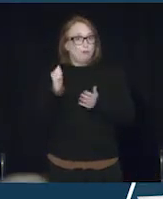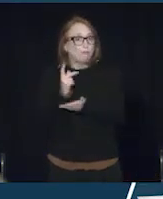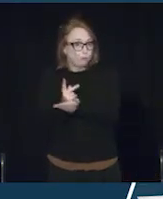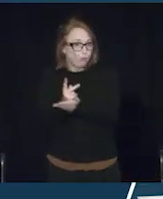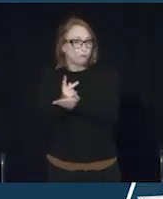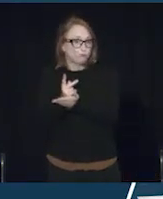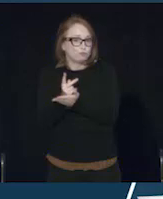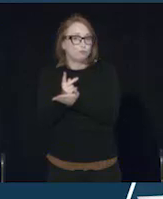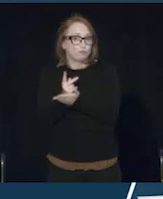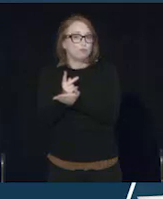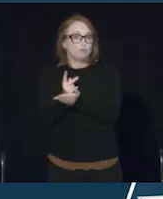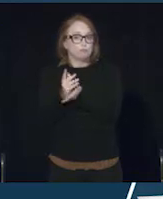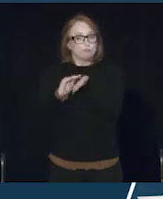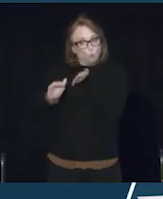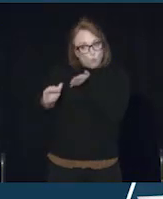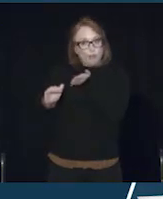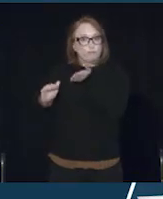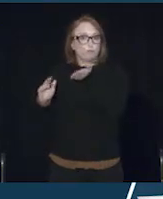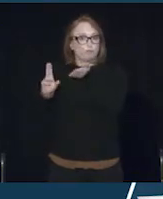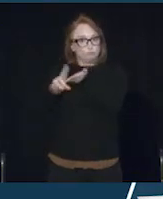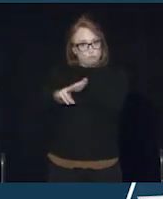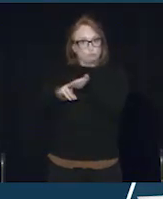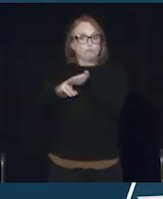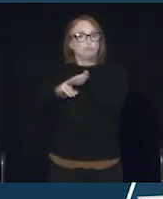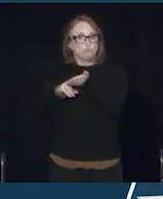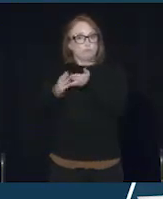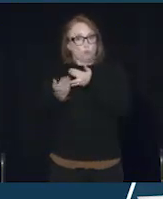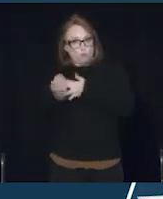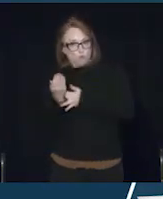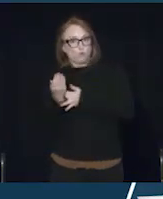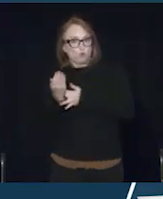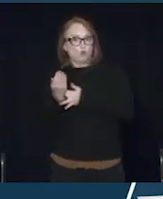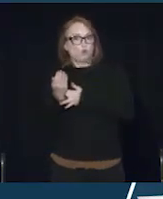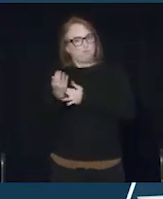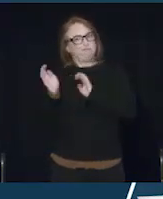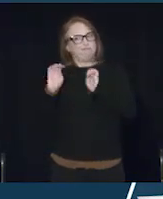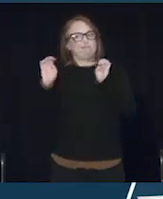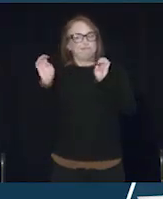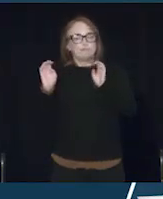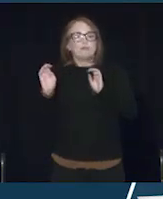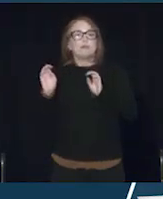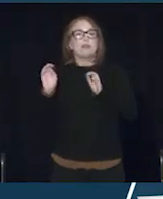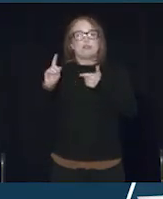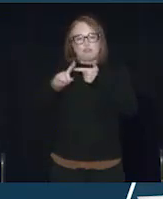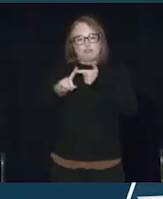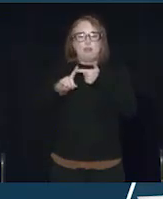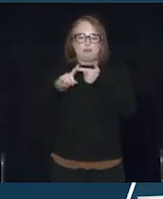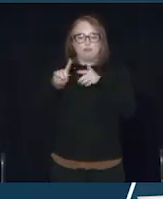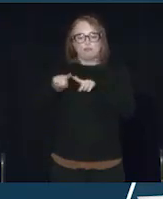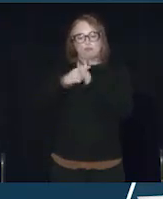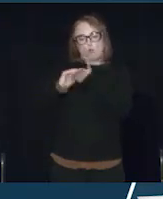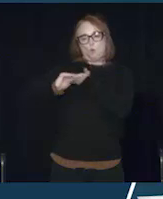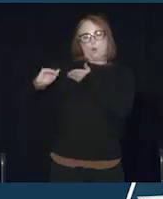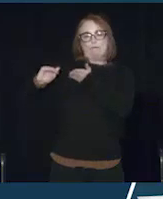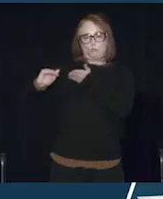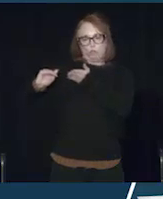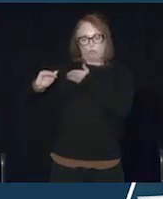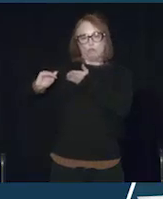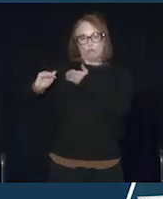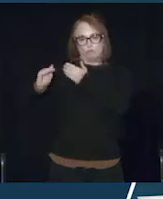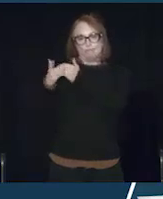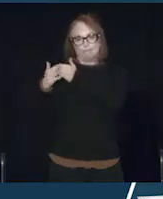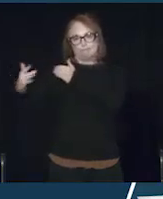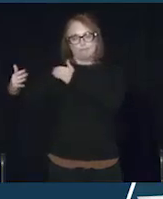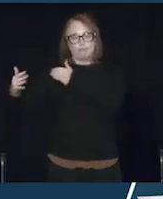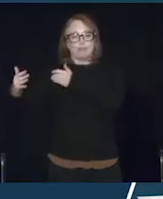for waiver enrollment through crisis, they go on the iBudget waiver. Anytime a person is authorized for enrollment